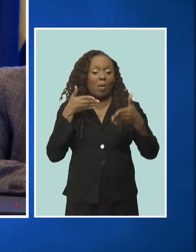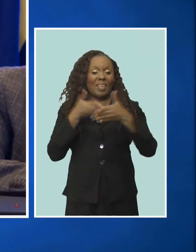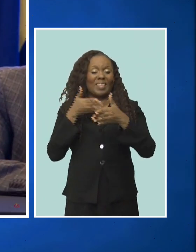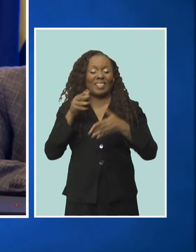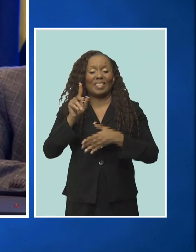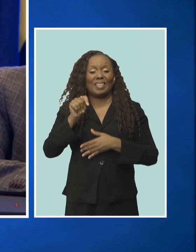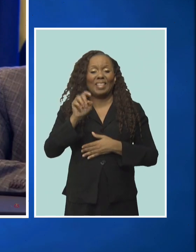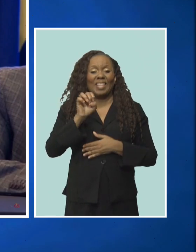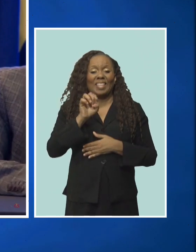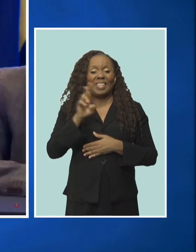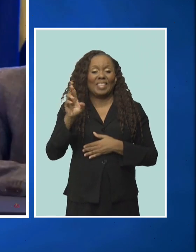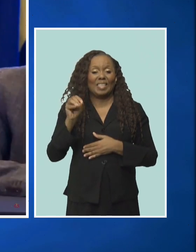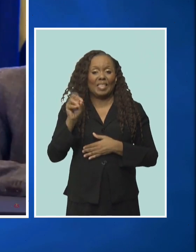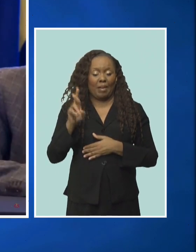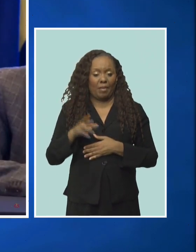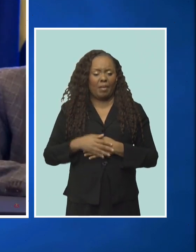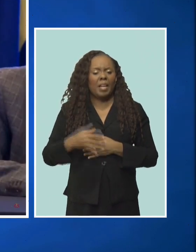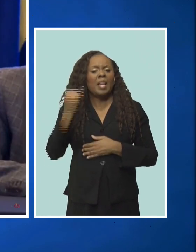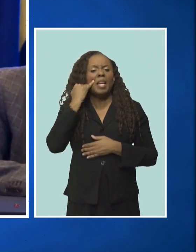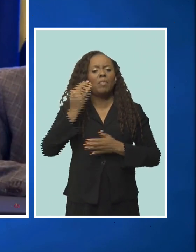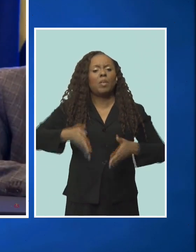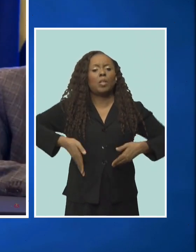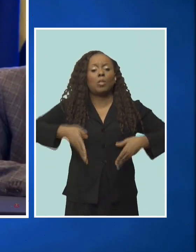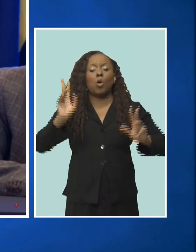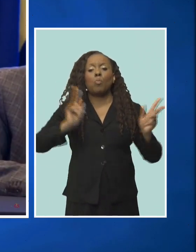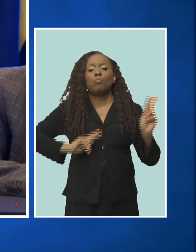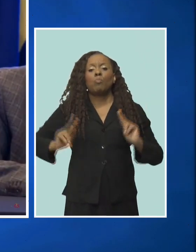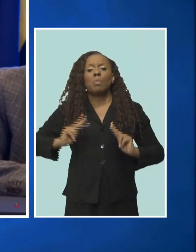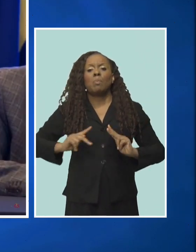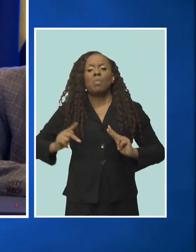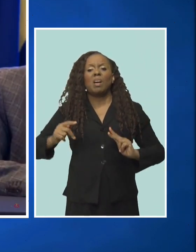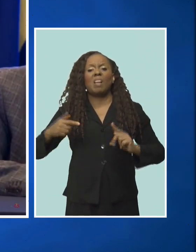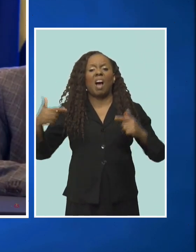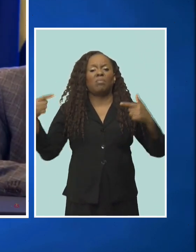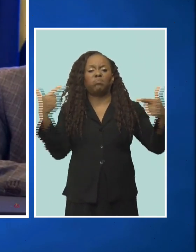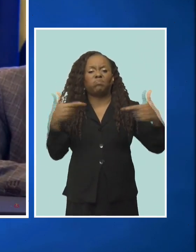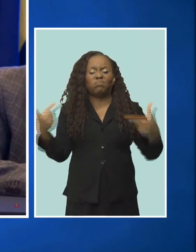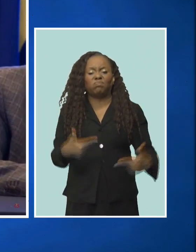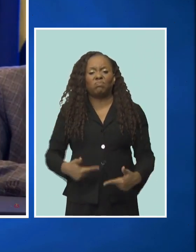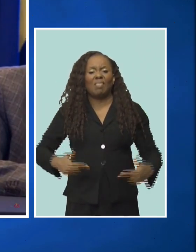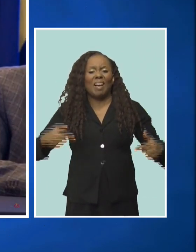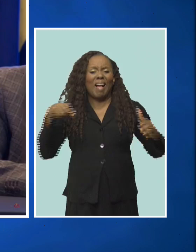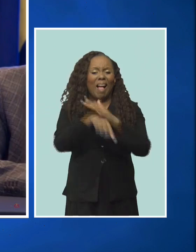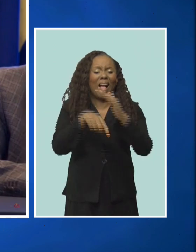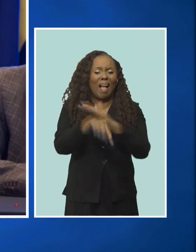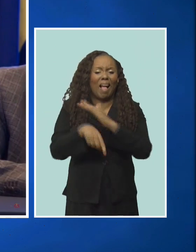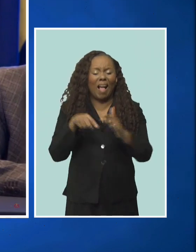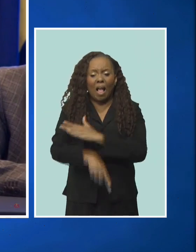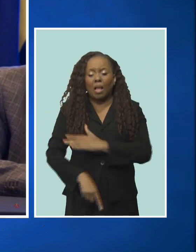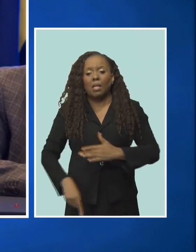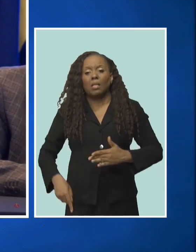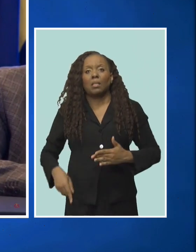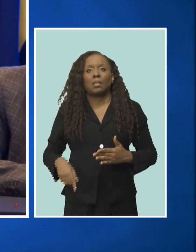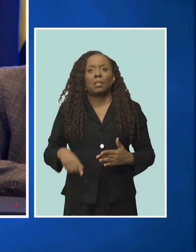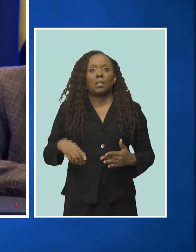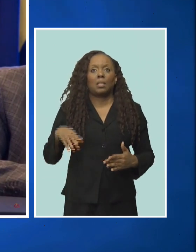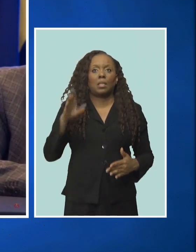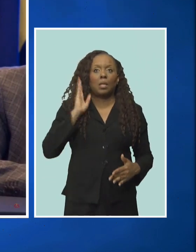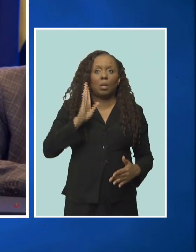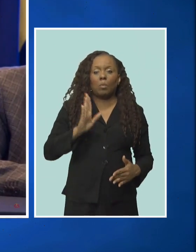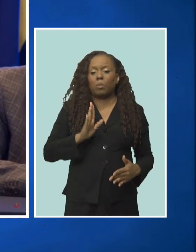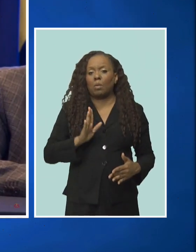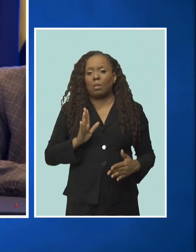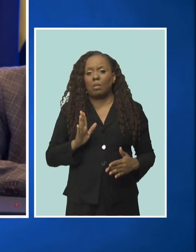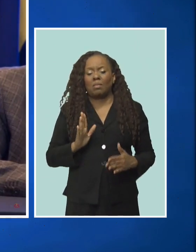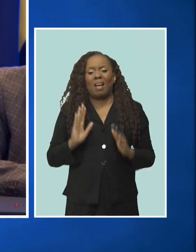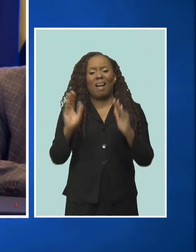are allowed free rein, they will challenge the effectiveness and undermine states, which we